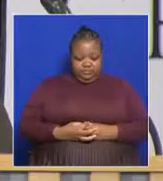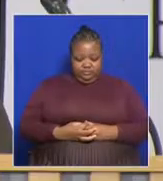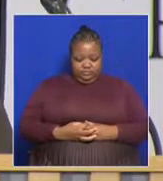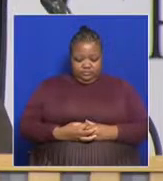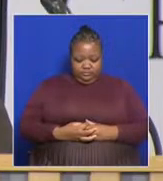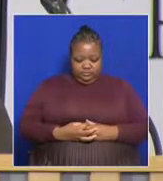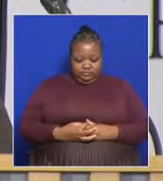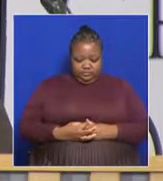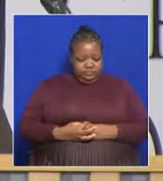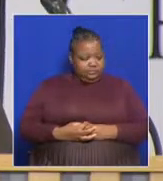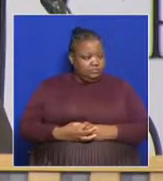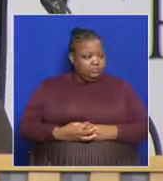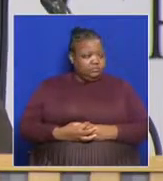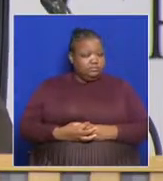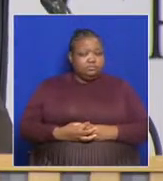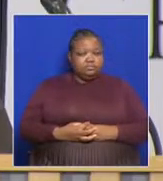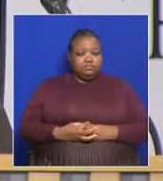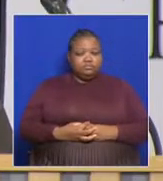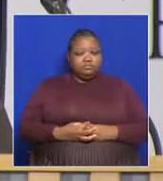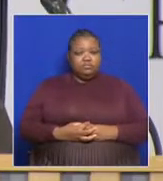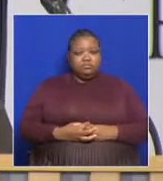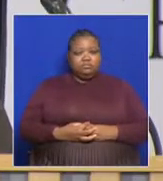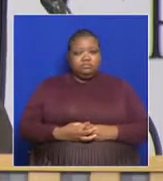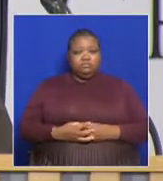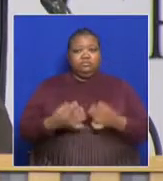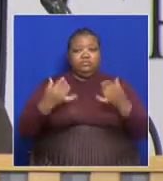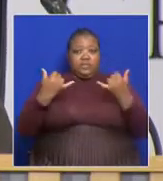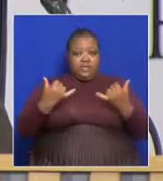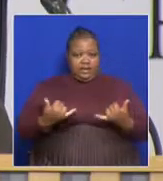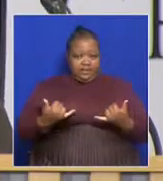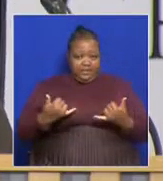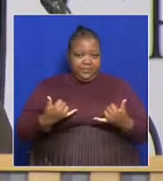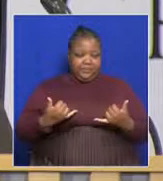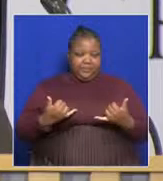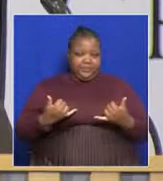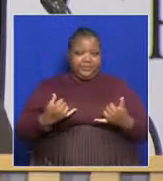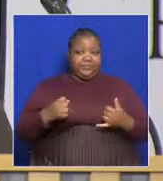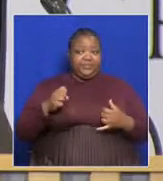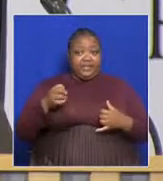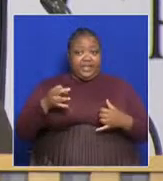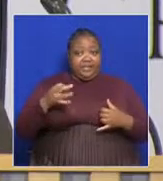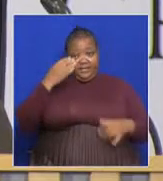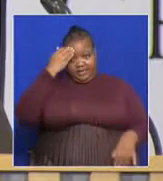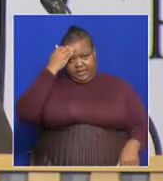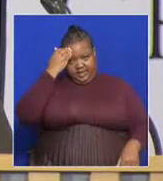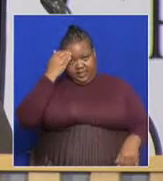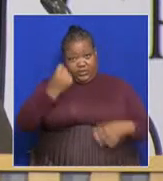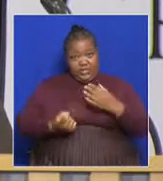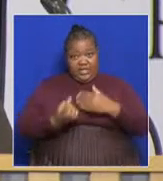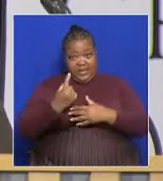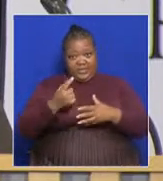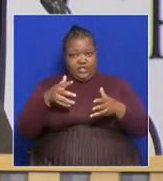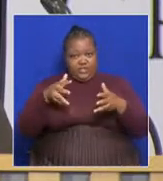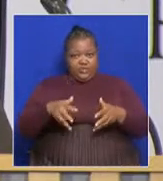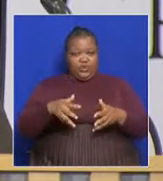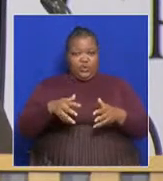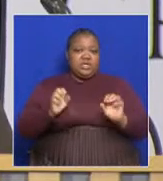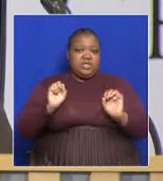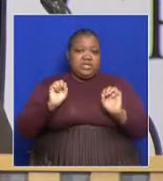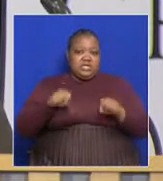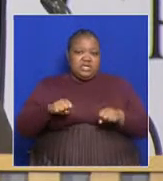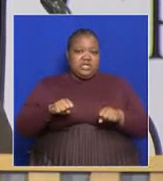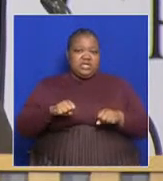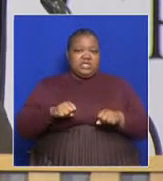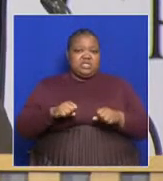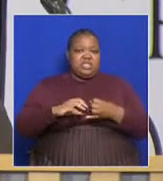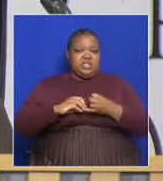In hindsight, yes, if I knew it was going to turn out like this, I would have really exhausted all avenues